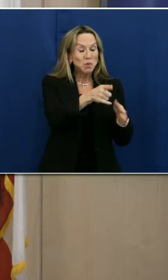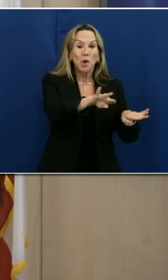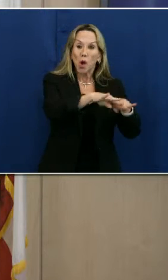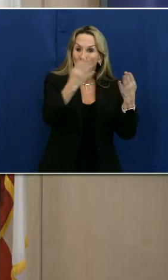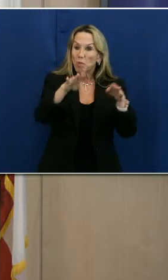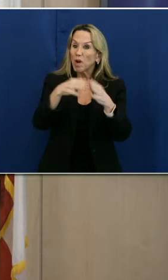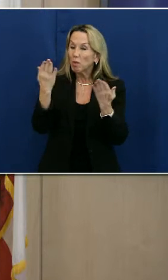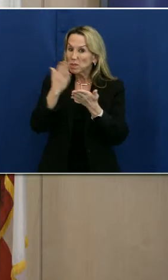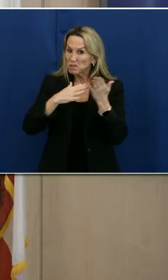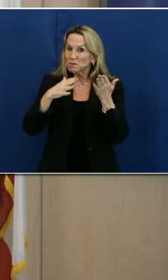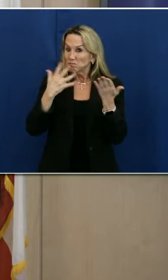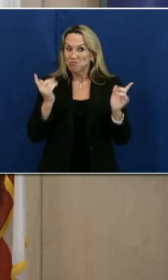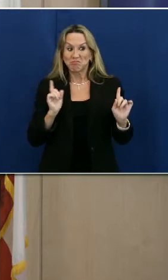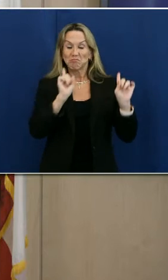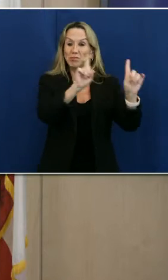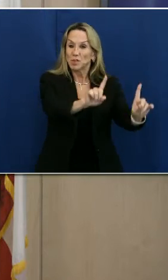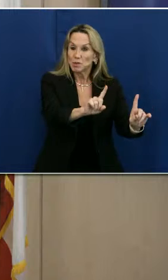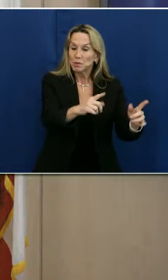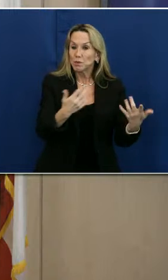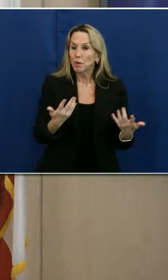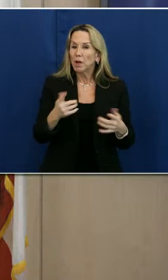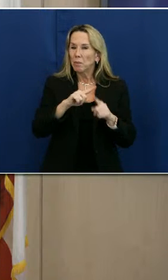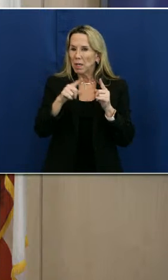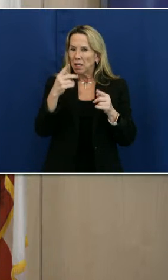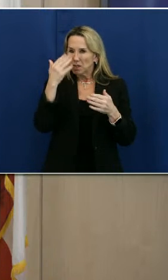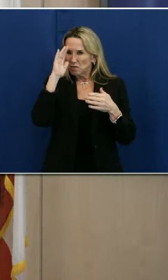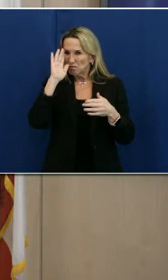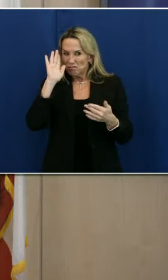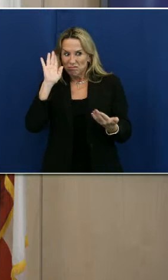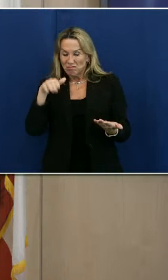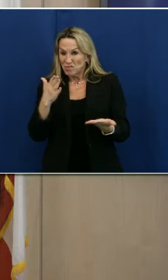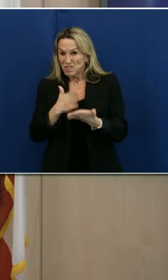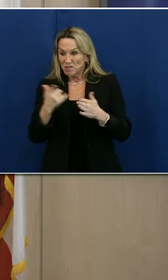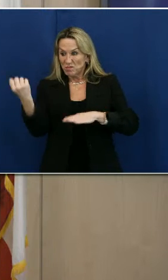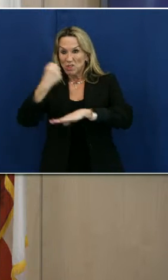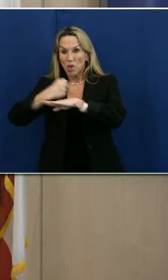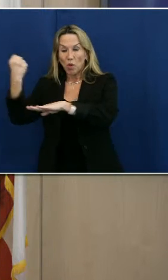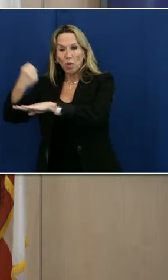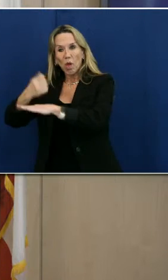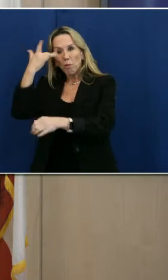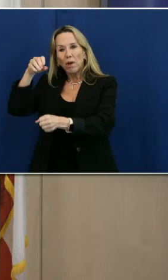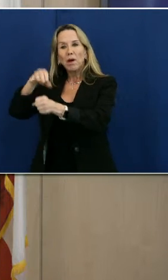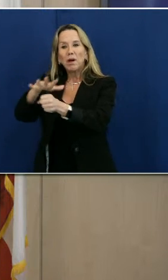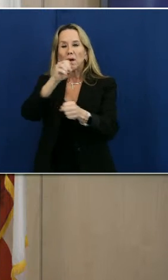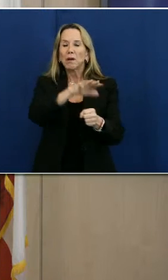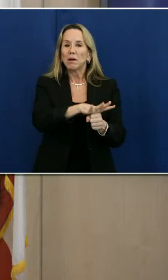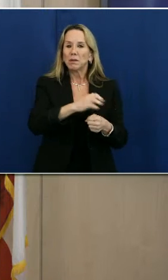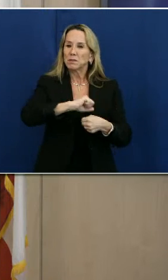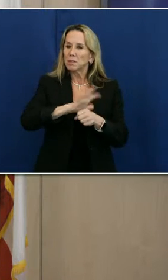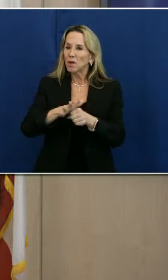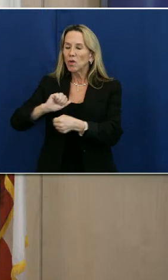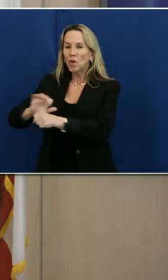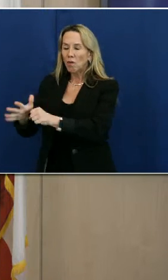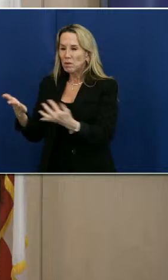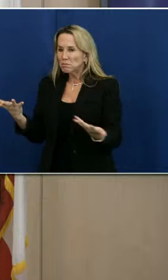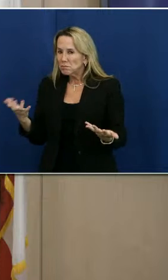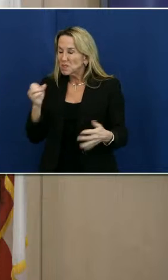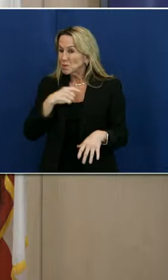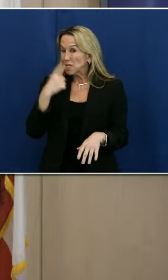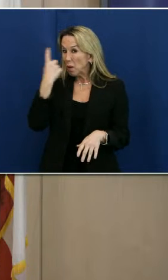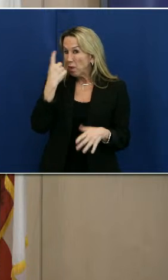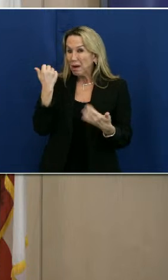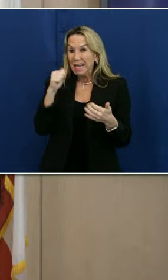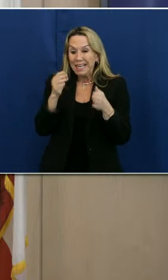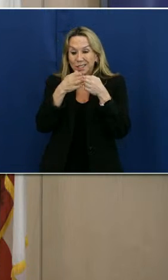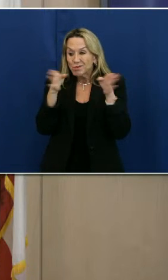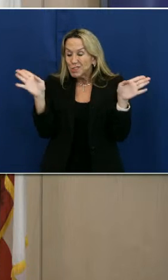in-person learning. A few of them have had to close because of an outbreak of the virus. Is there a general